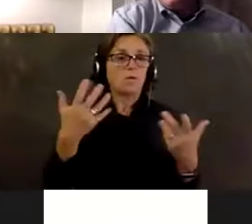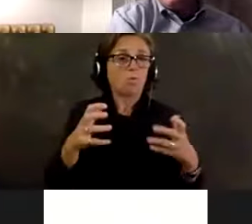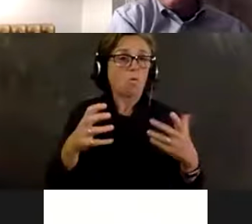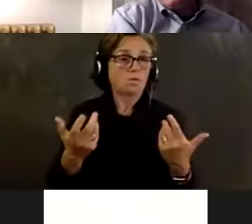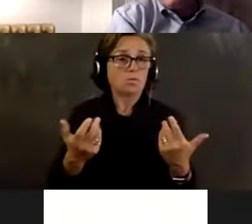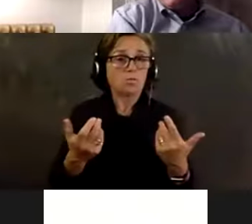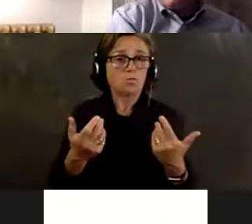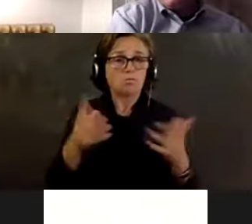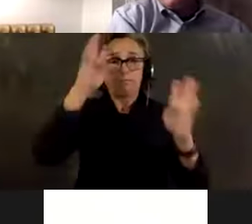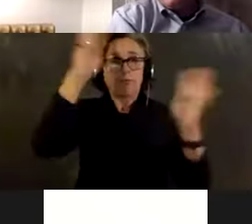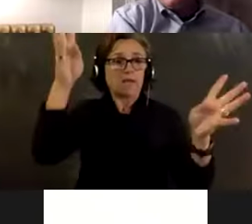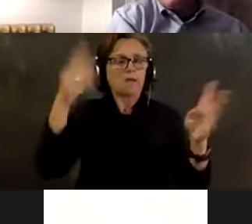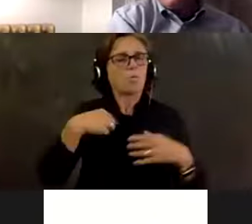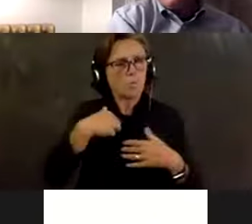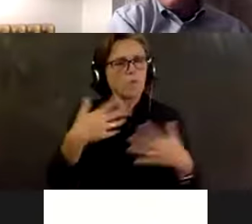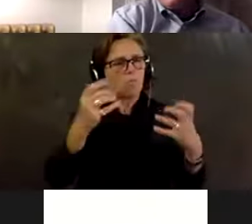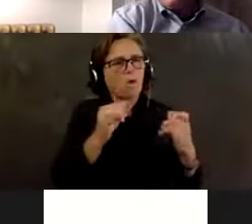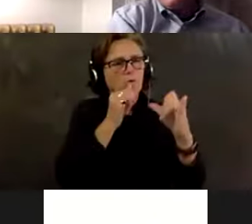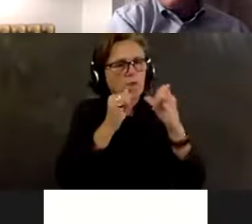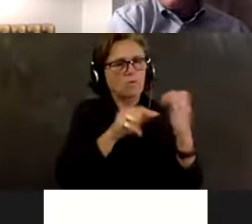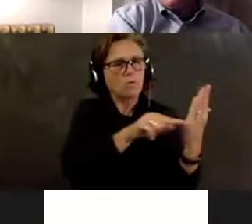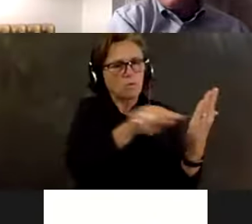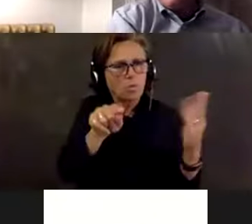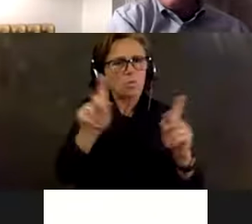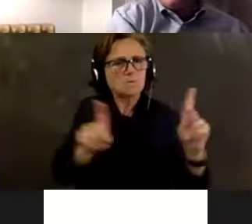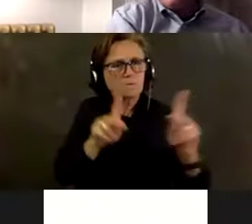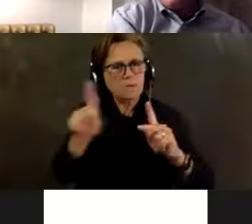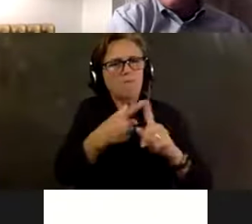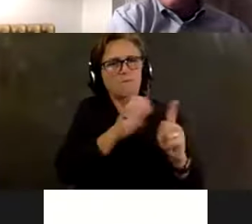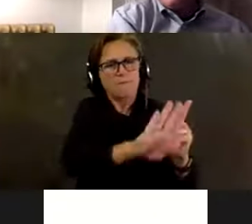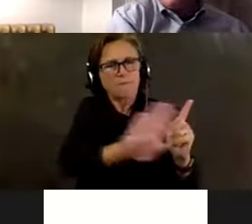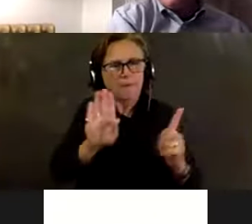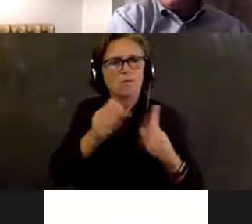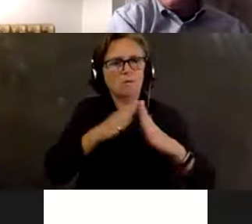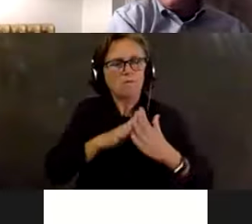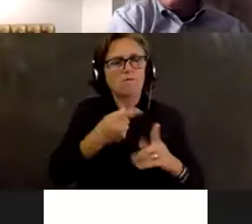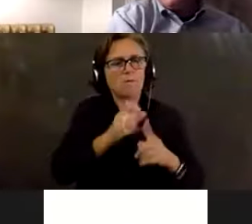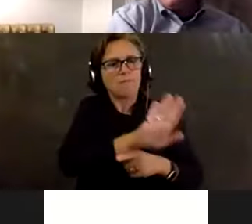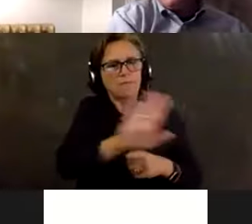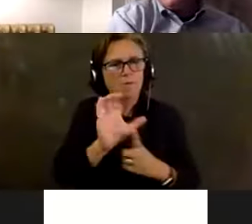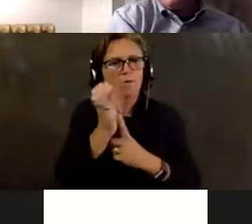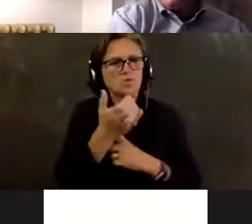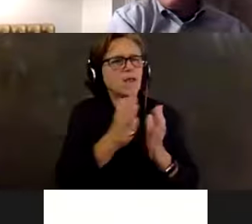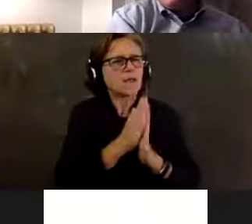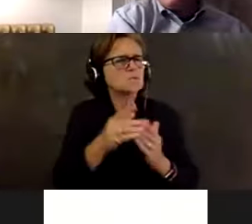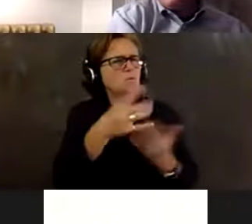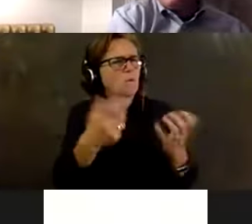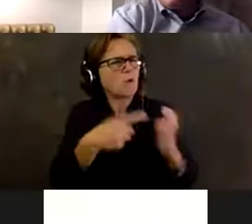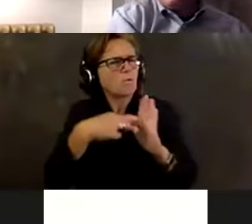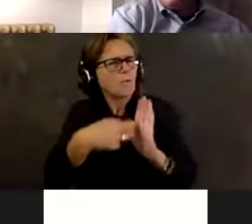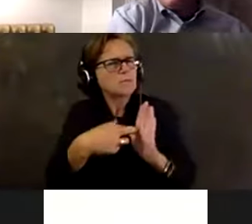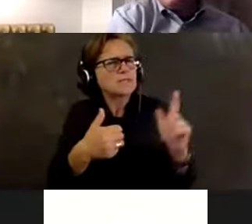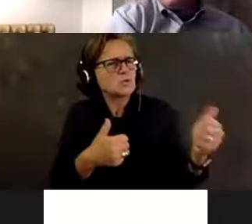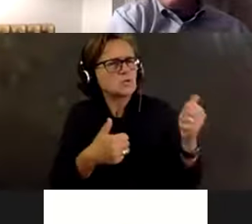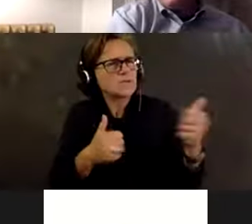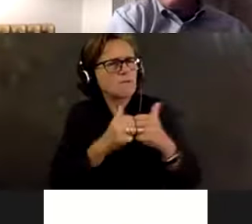be represented? And they told us how they want to be represented. And my daughter and I put them as how they wanted to be represented on the pages